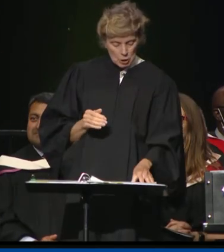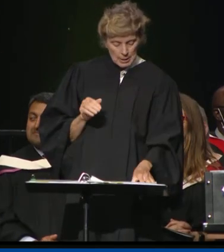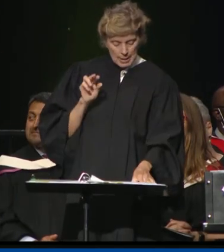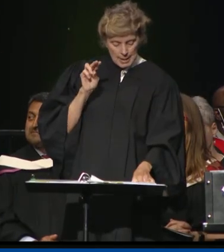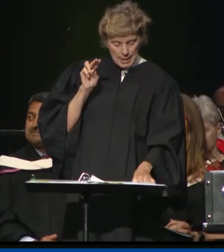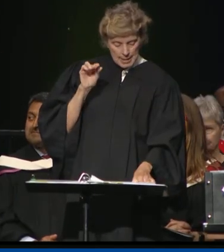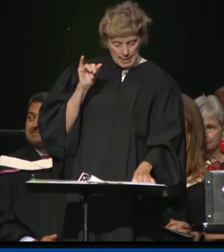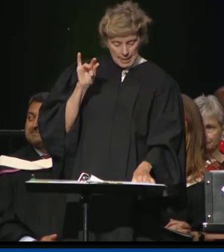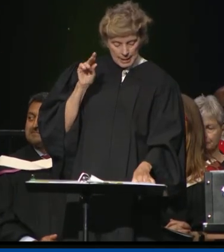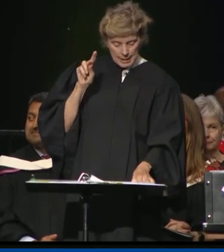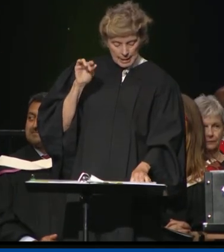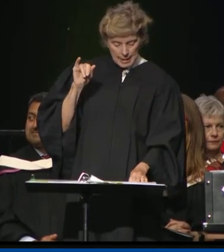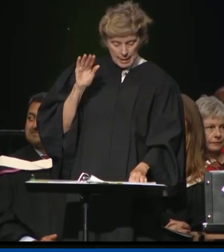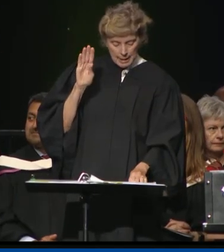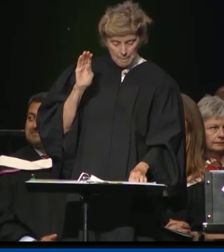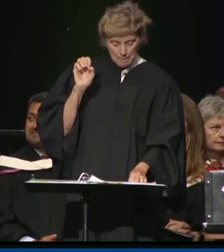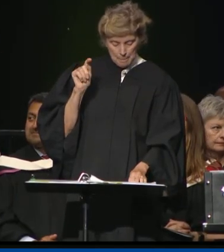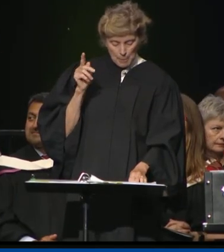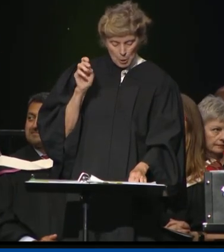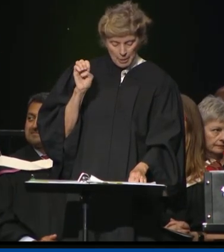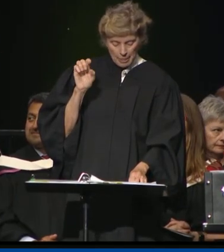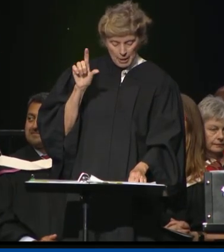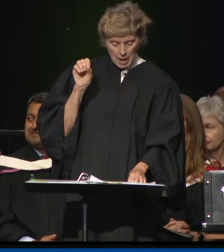Nikki Berthelot.